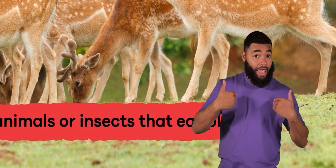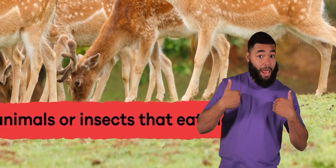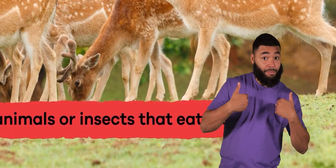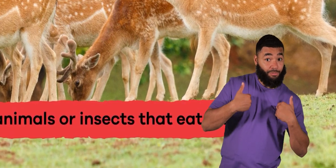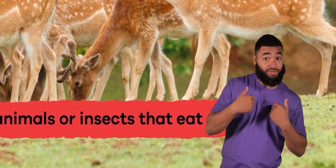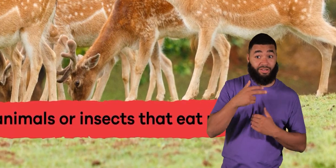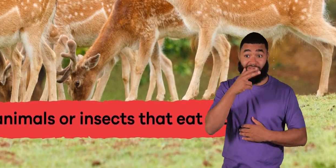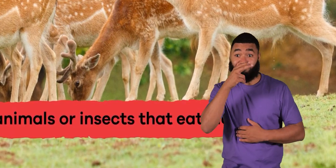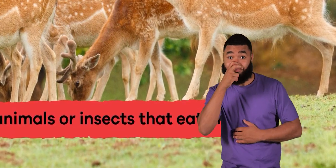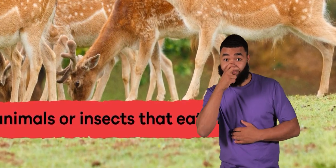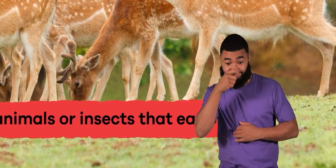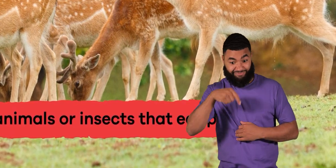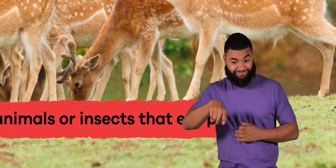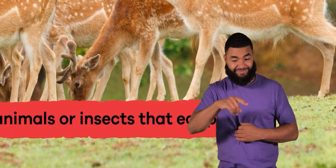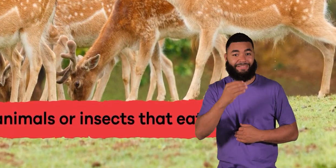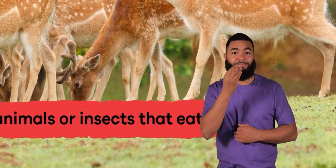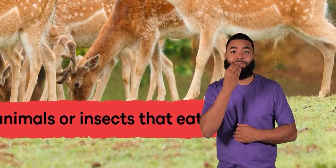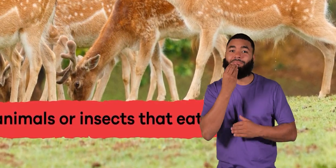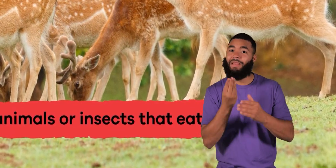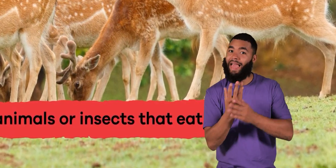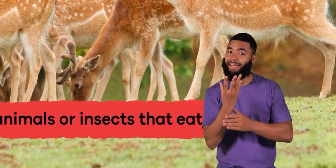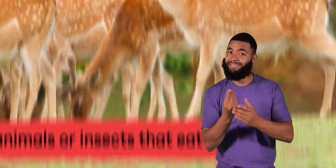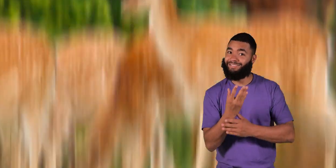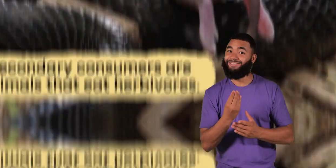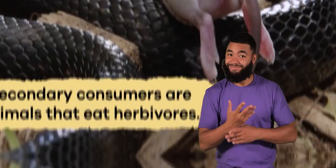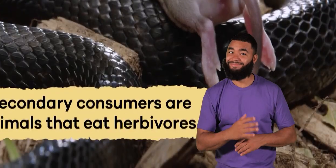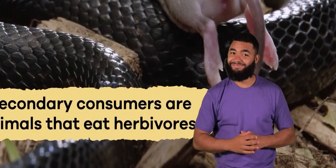Animals are insects that eat plants.